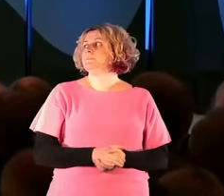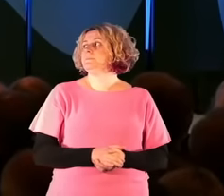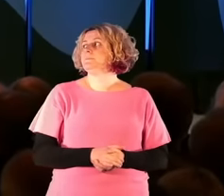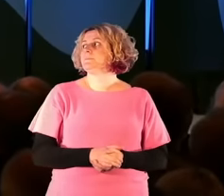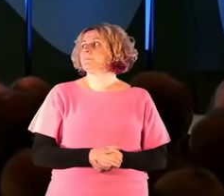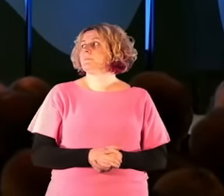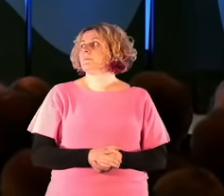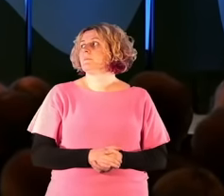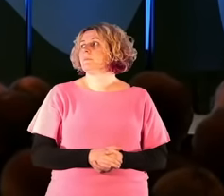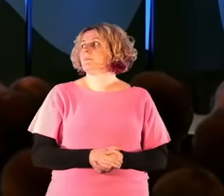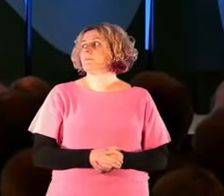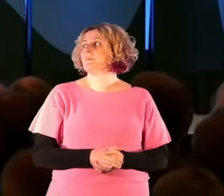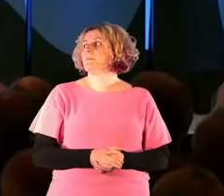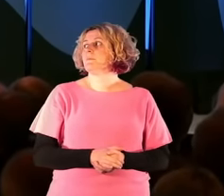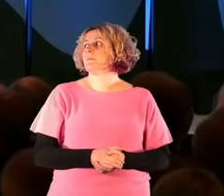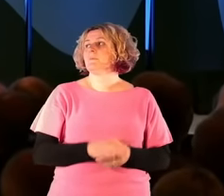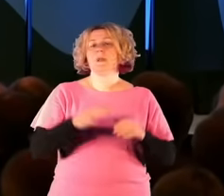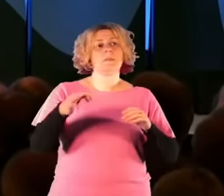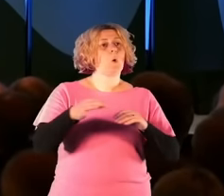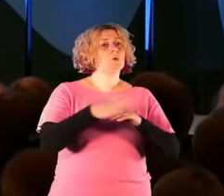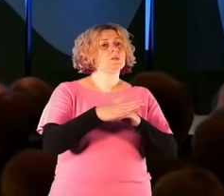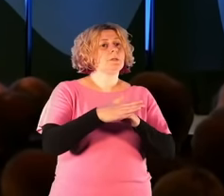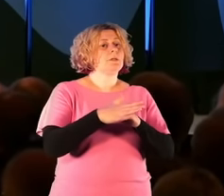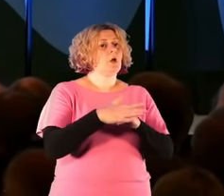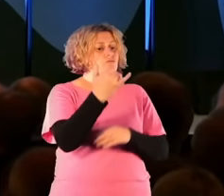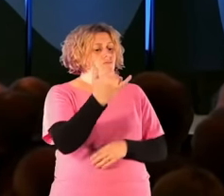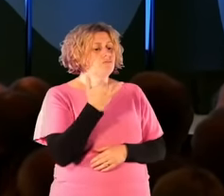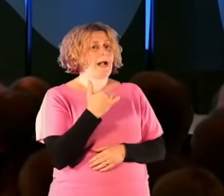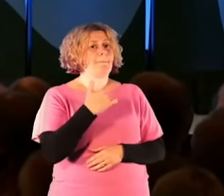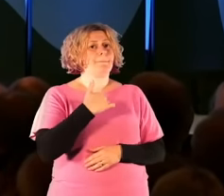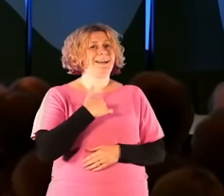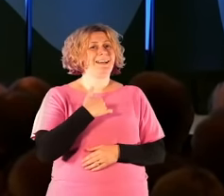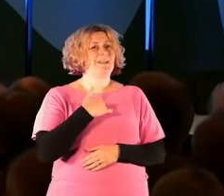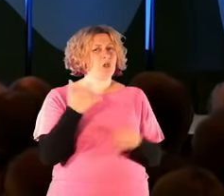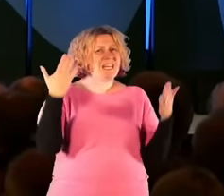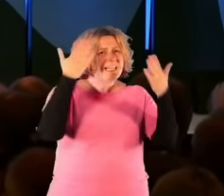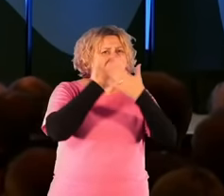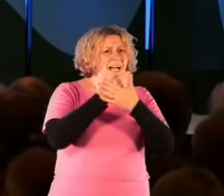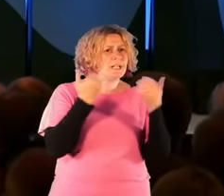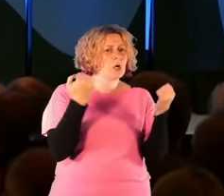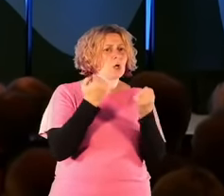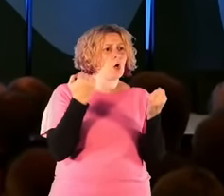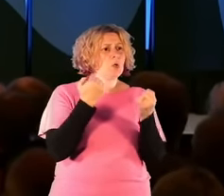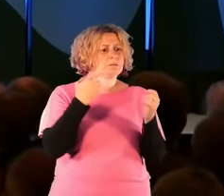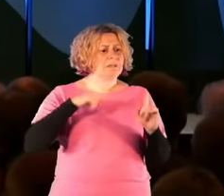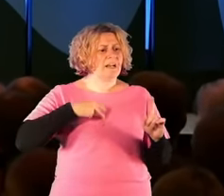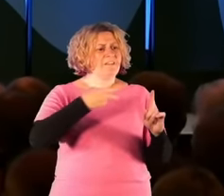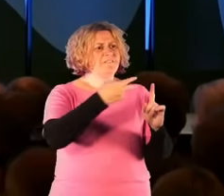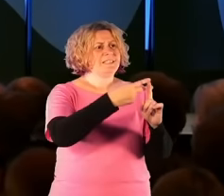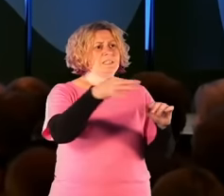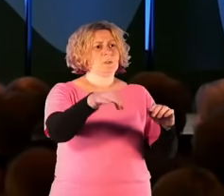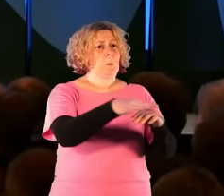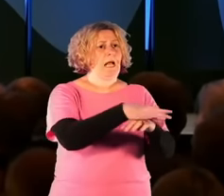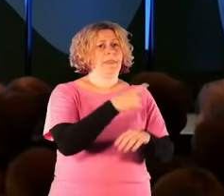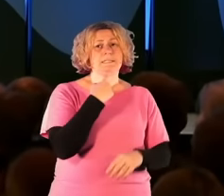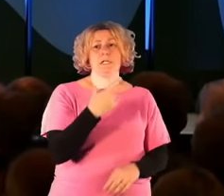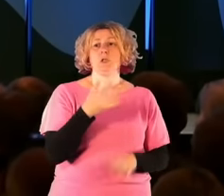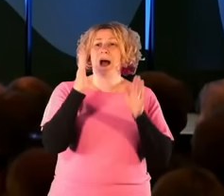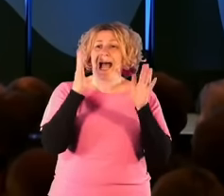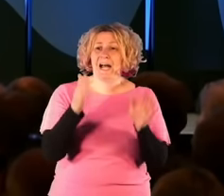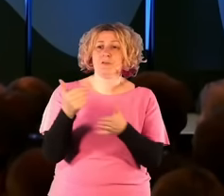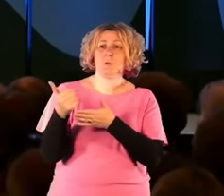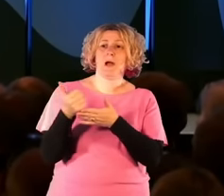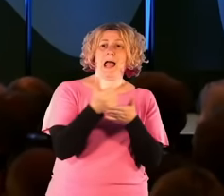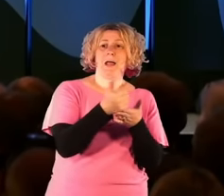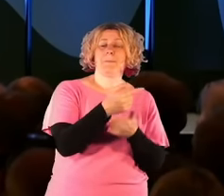husband calls me out on a very cold night and I go to see his wife. And he says, Pastor, you've got to help her.